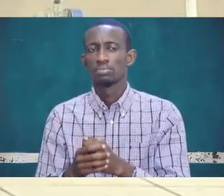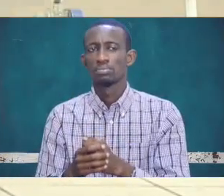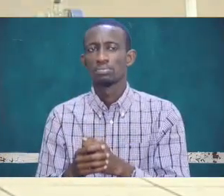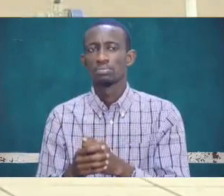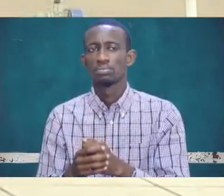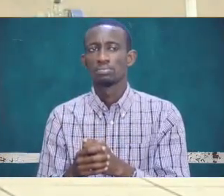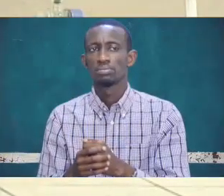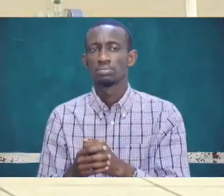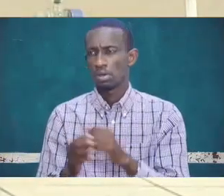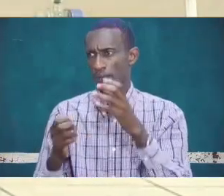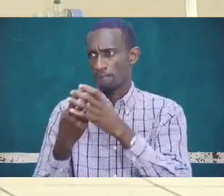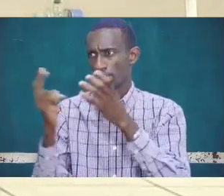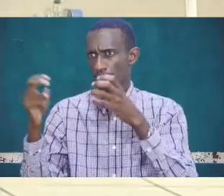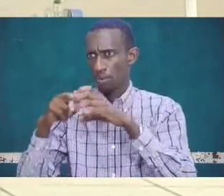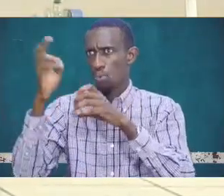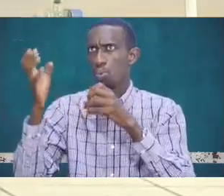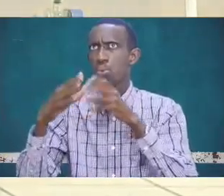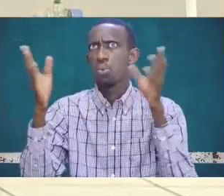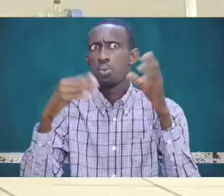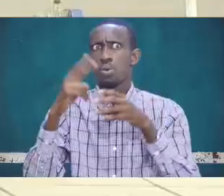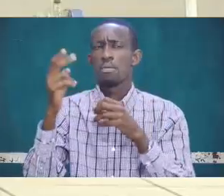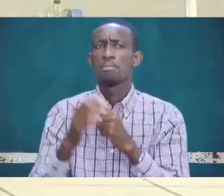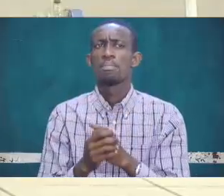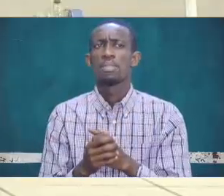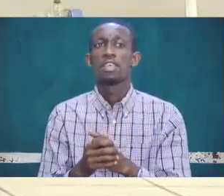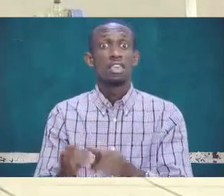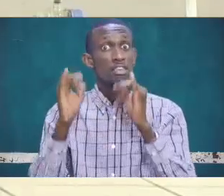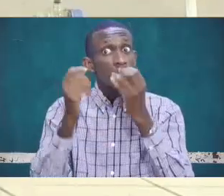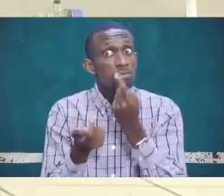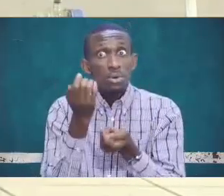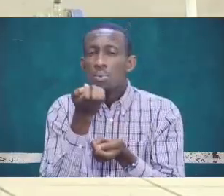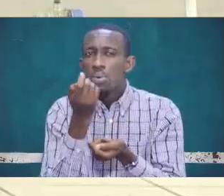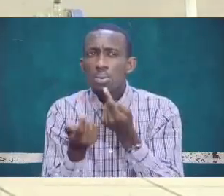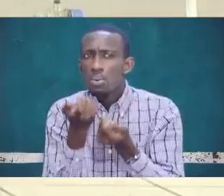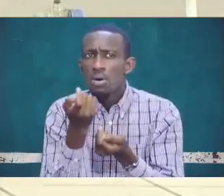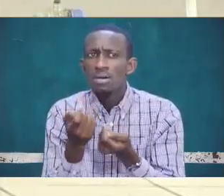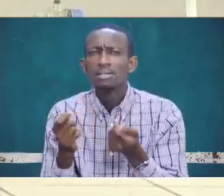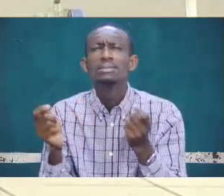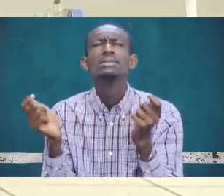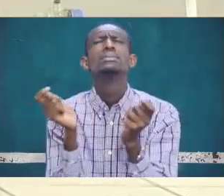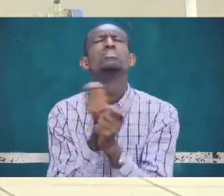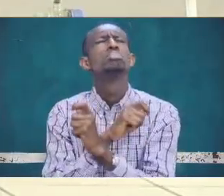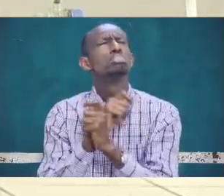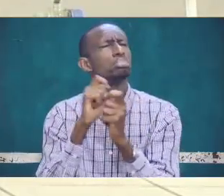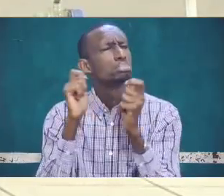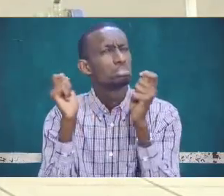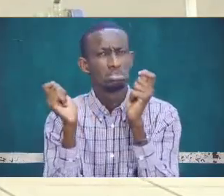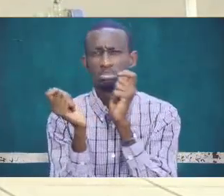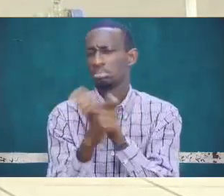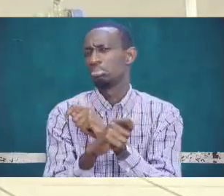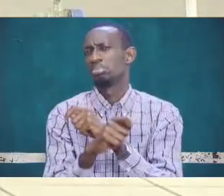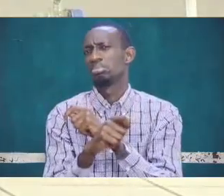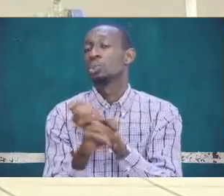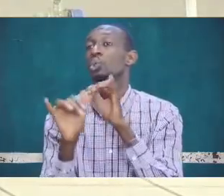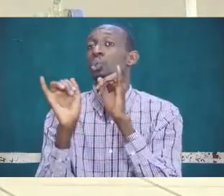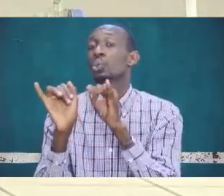So what do I mean by the sublimate? A substance, when it is heated, it changes directly. It doesn't pass through the liquid,